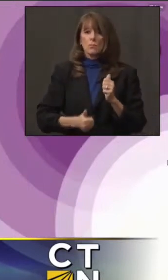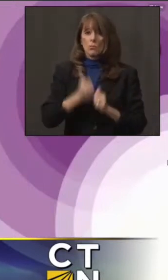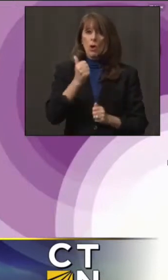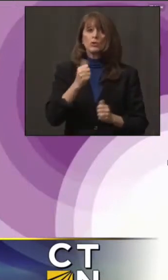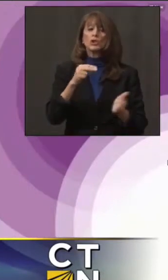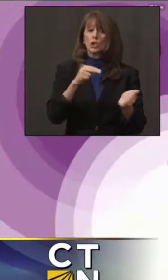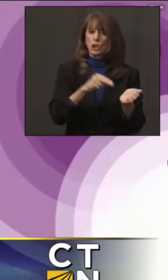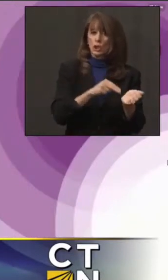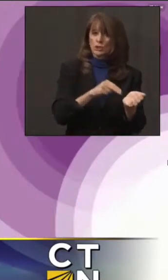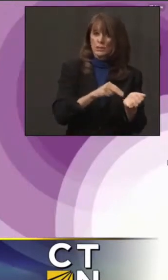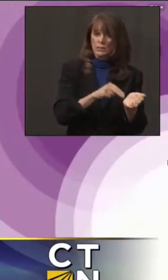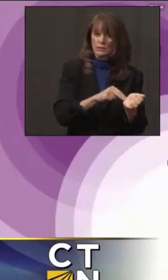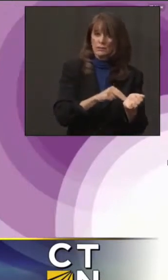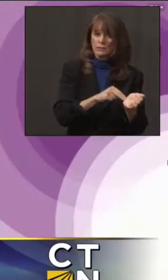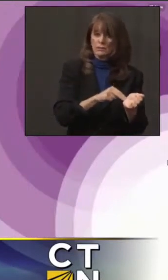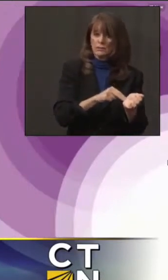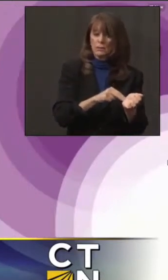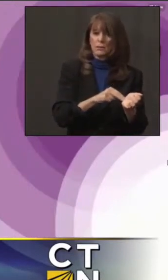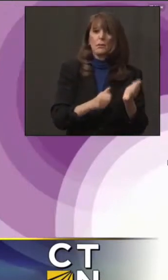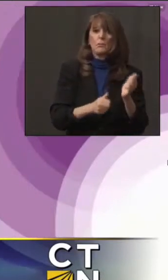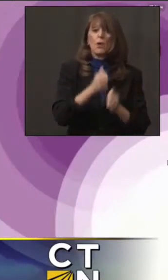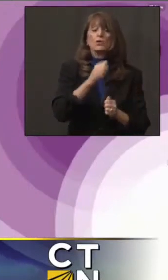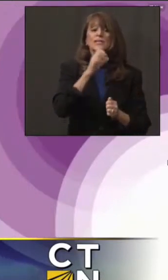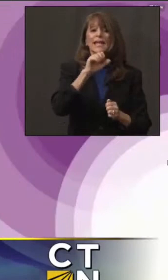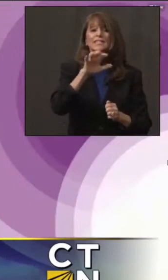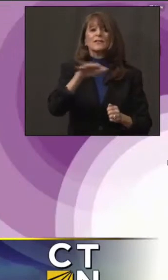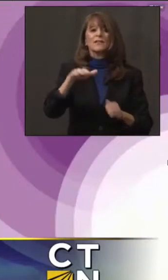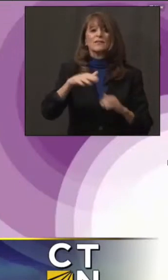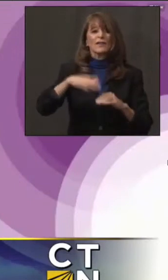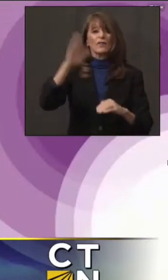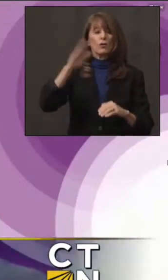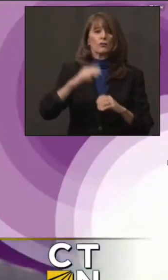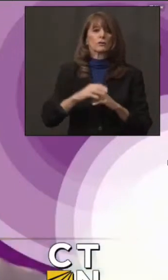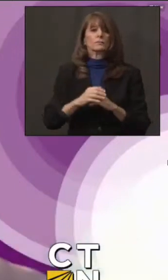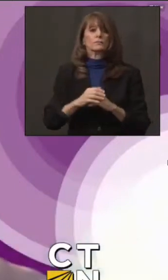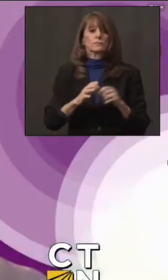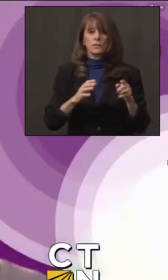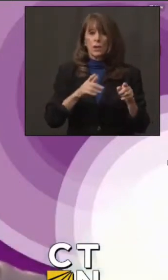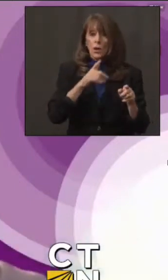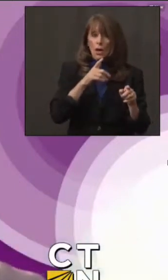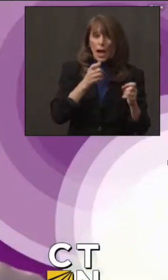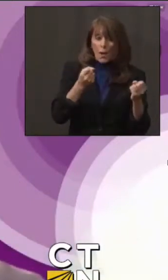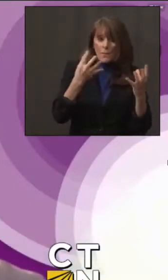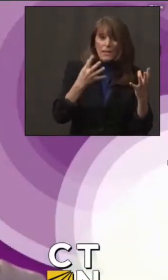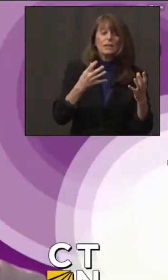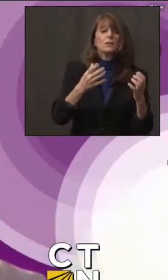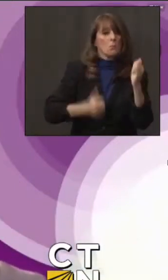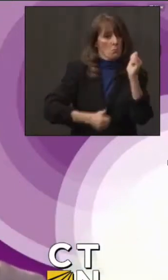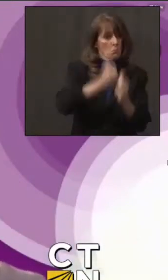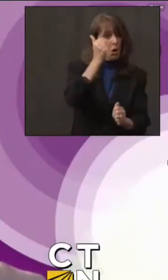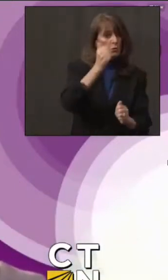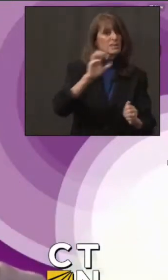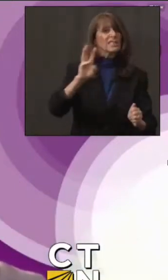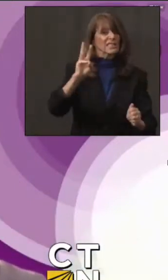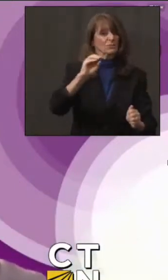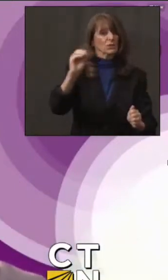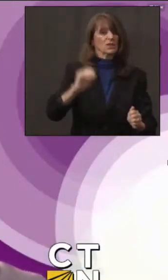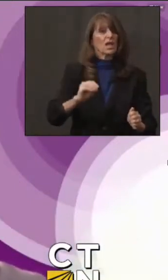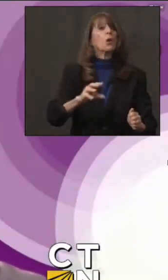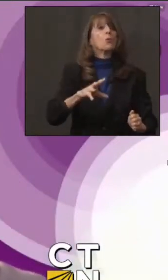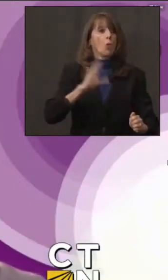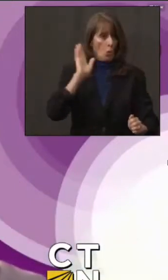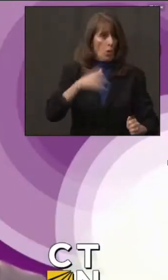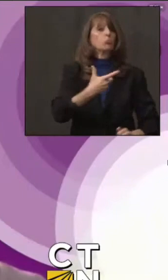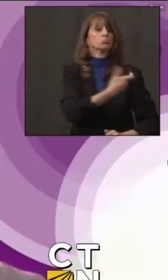nurses. Most of them were 55 and above. Over 60% said they would take the vaccine as soon as it's available. And that's